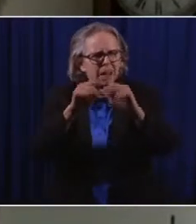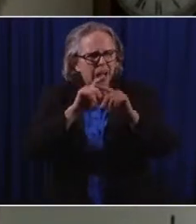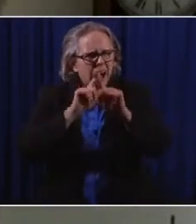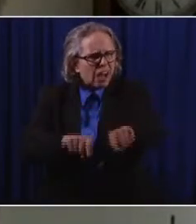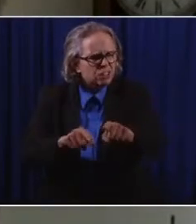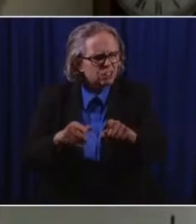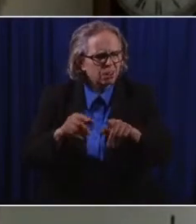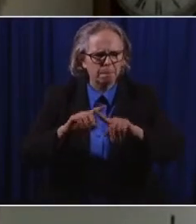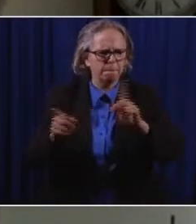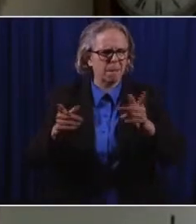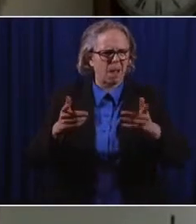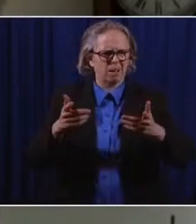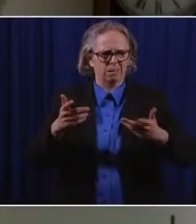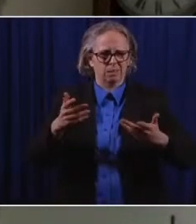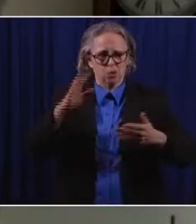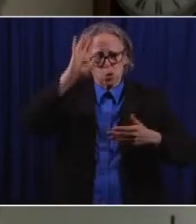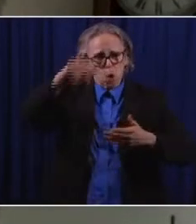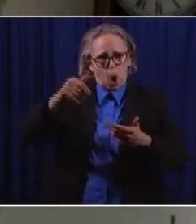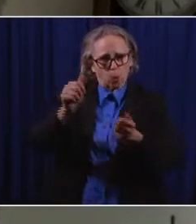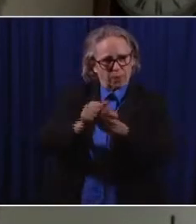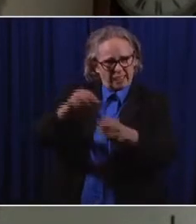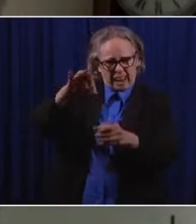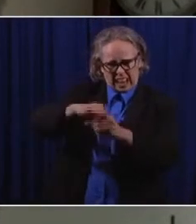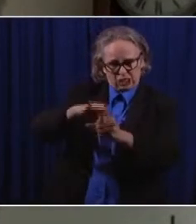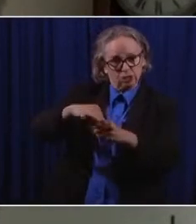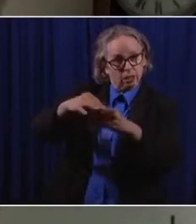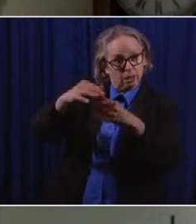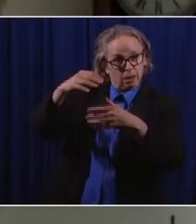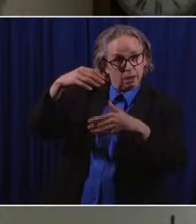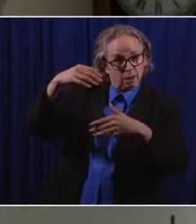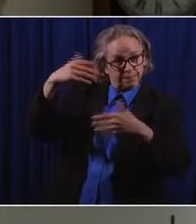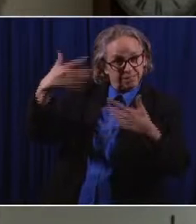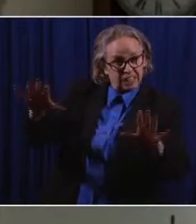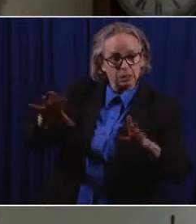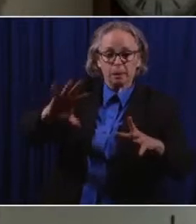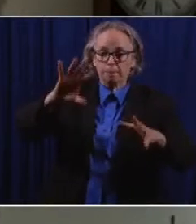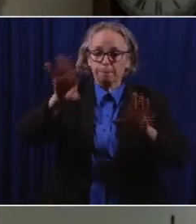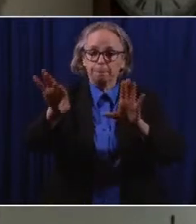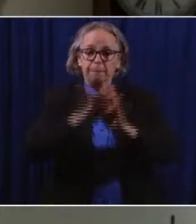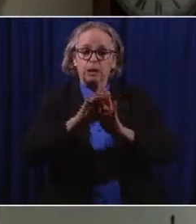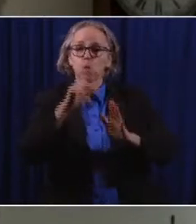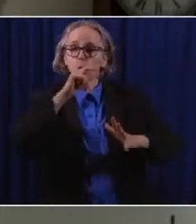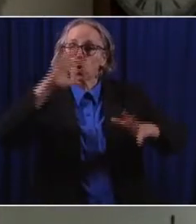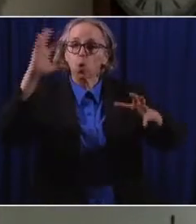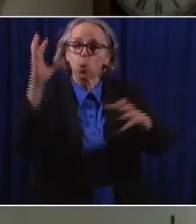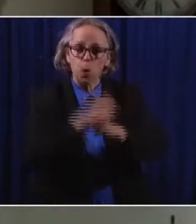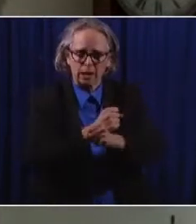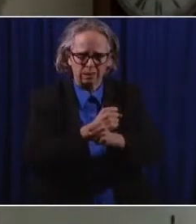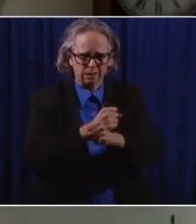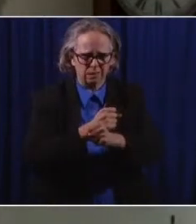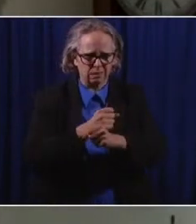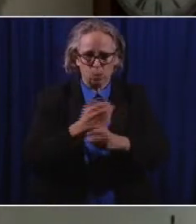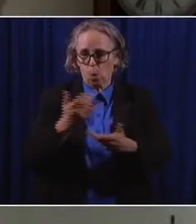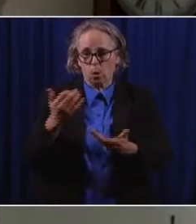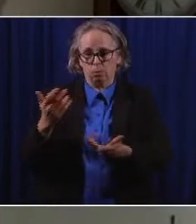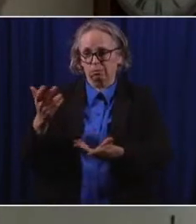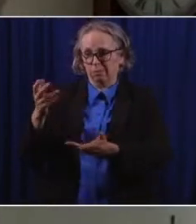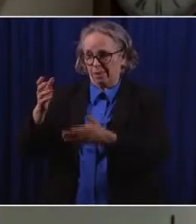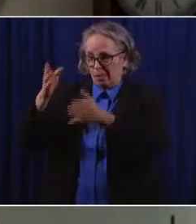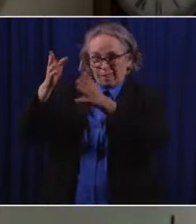once it's determined that they've lost, they lose. And, we can go back to the